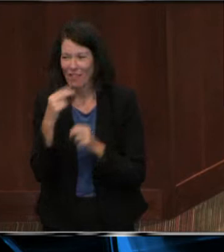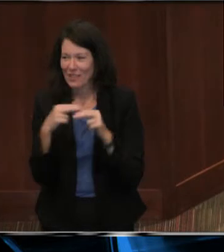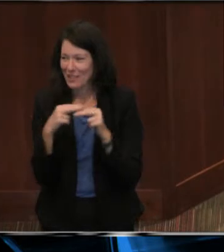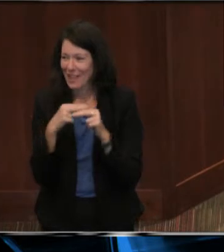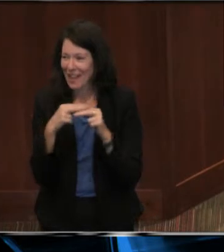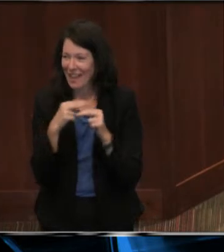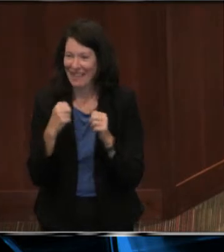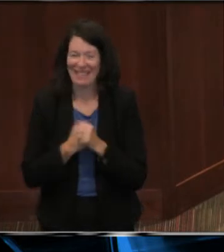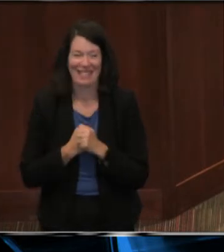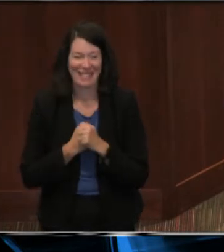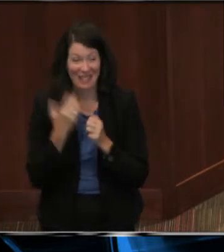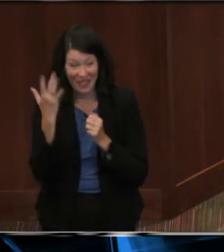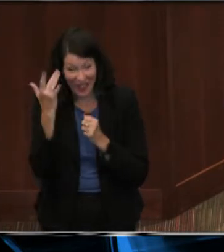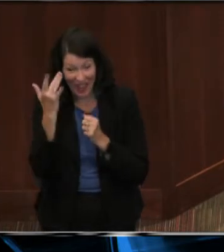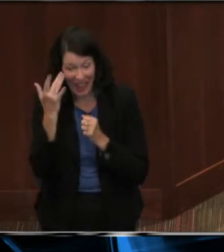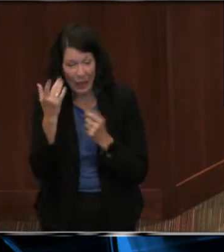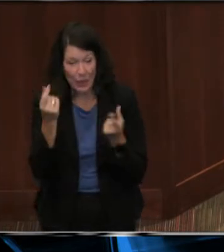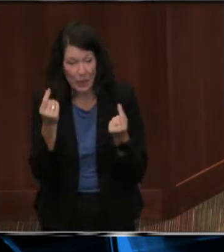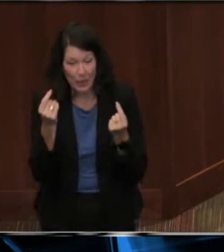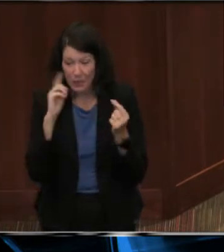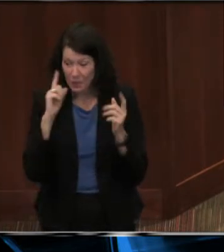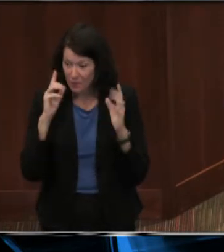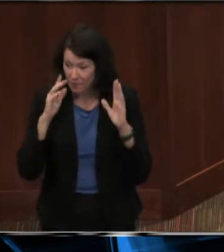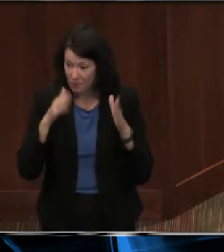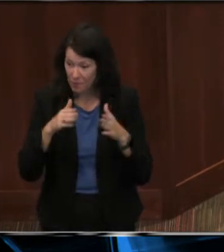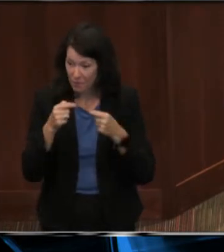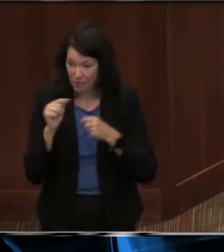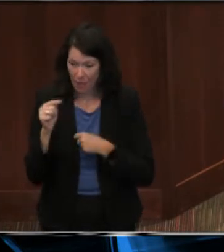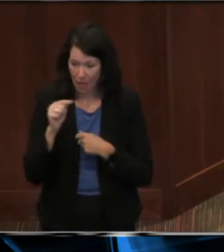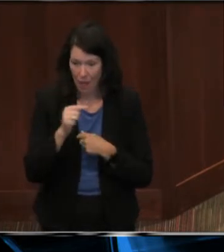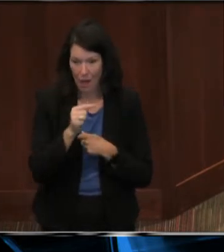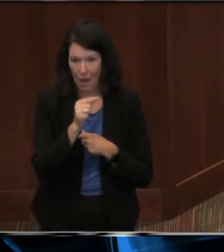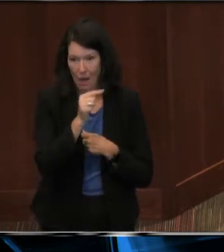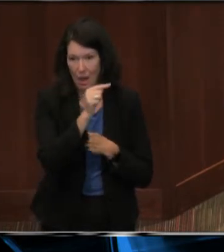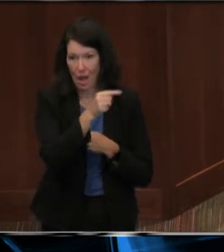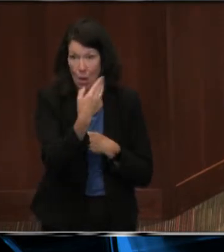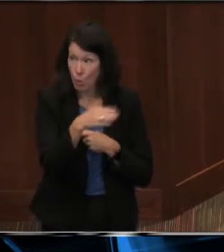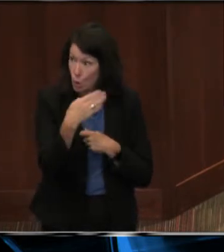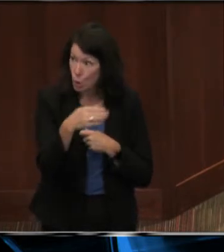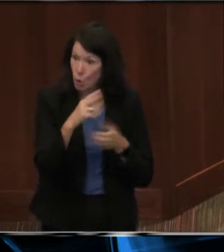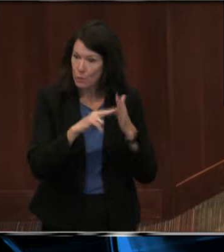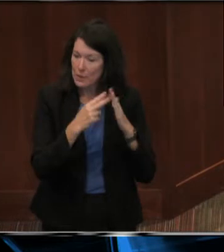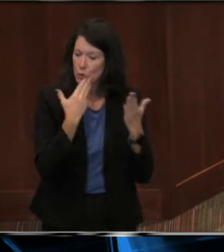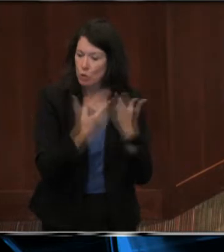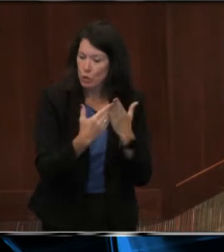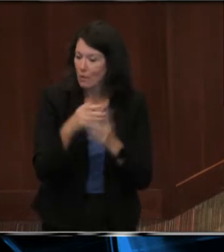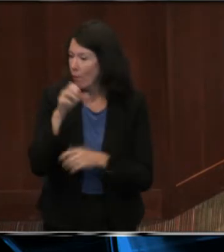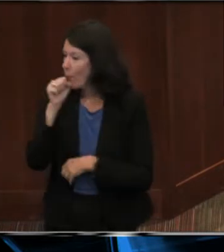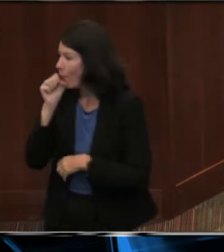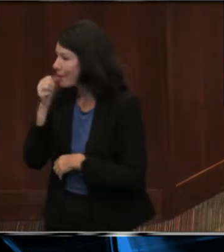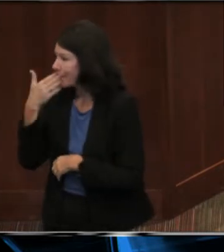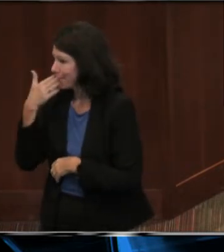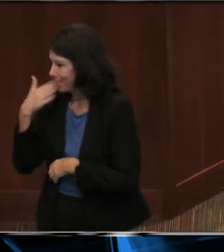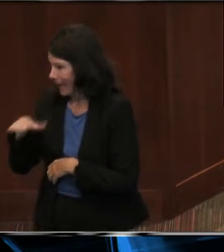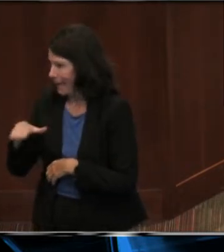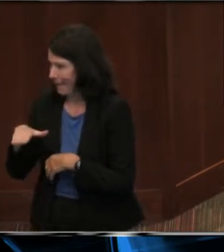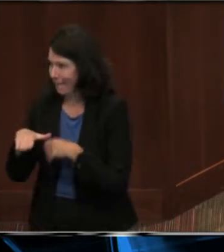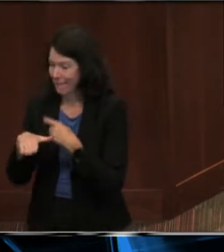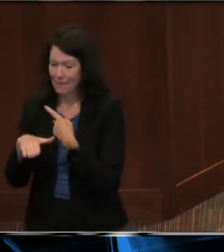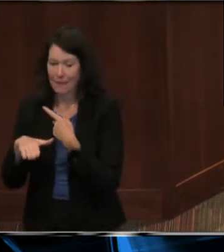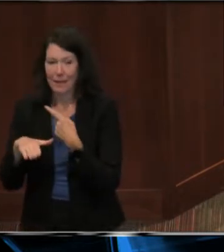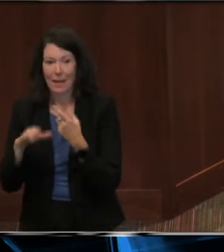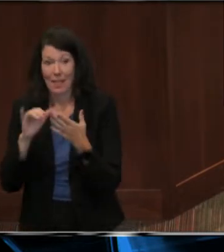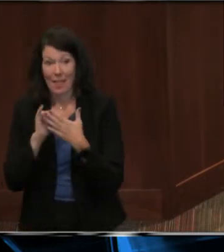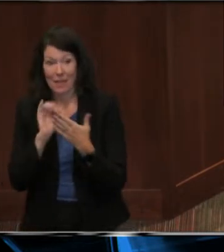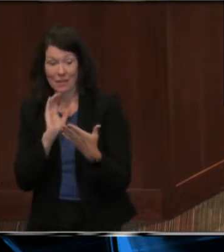may put it out there, because what we're doing when we're looking at here, basically, blue is good, orange is bad. This is actually